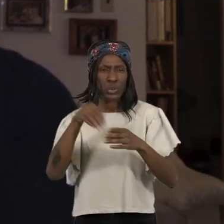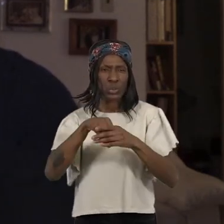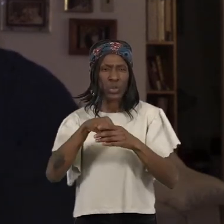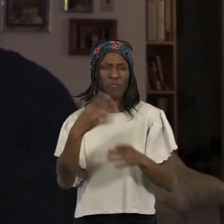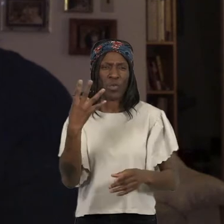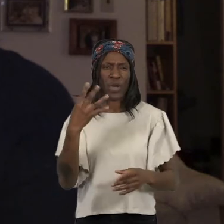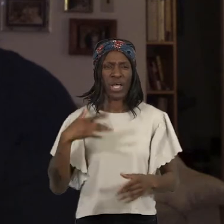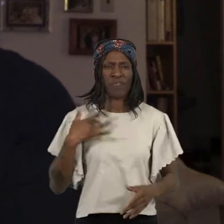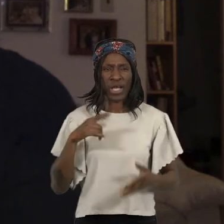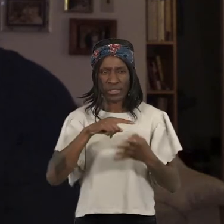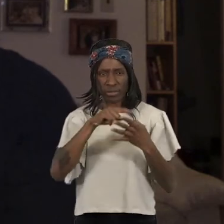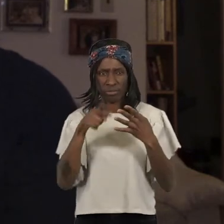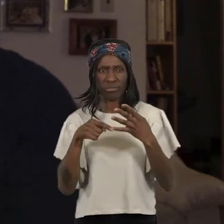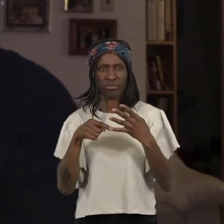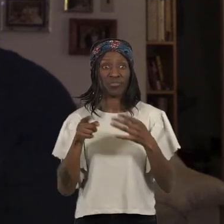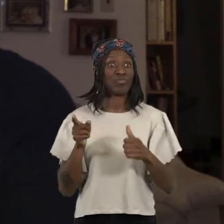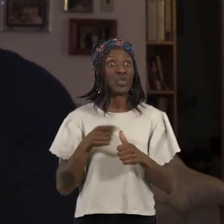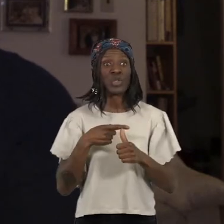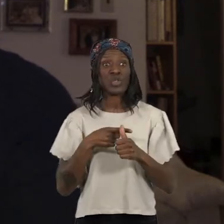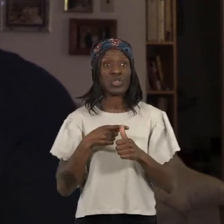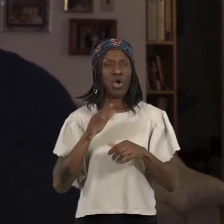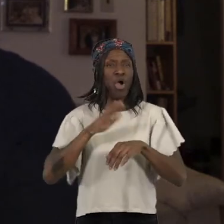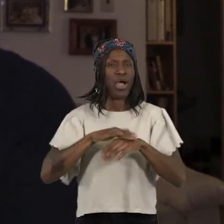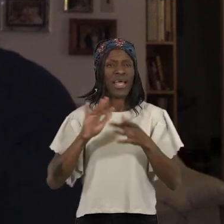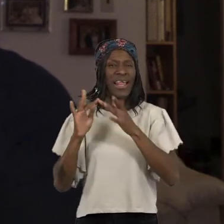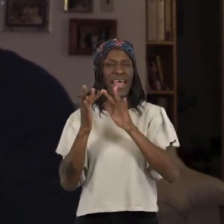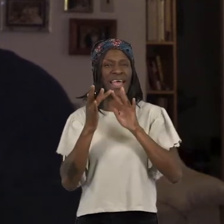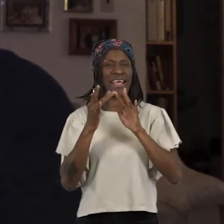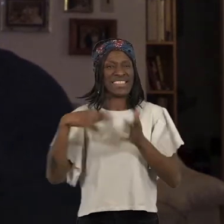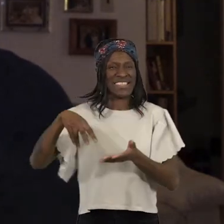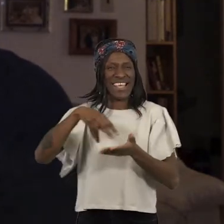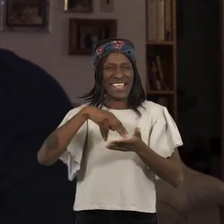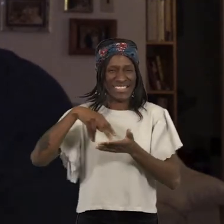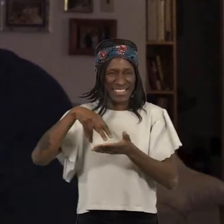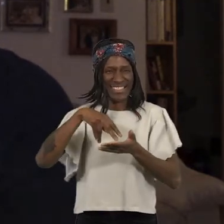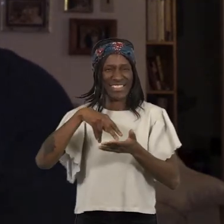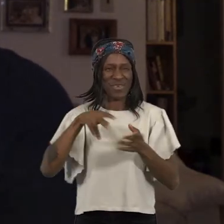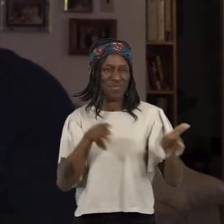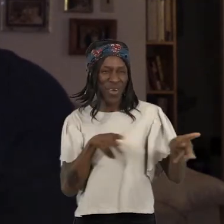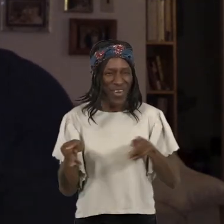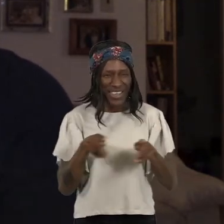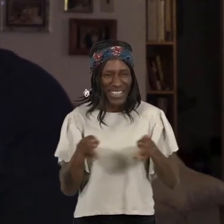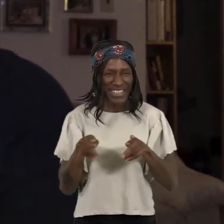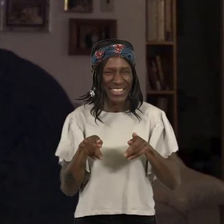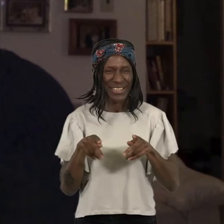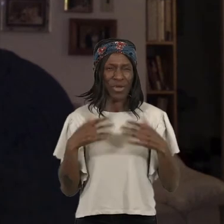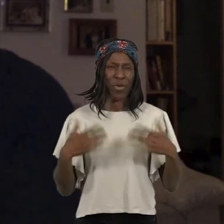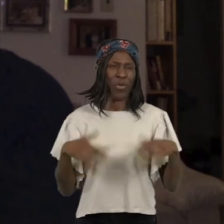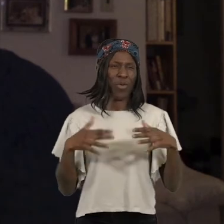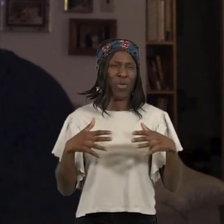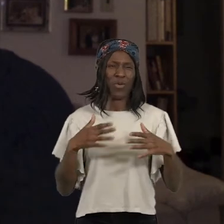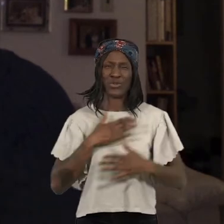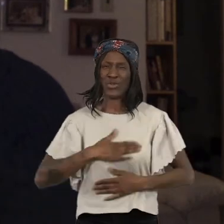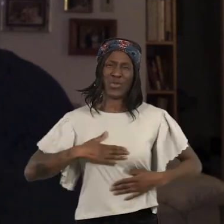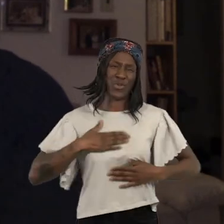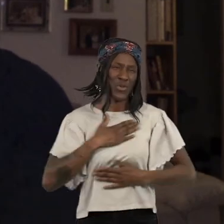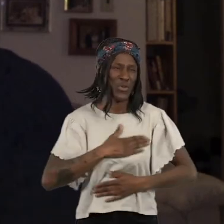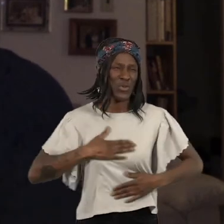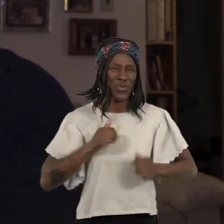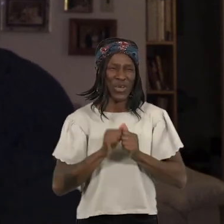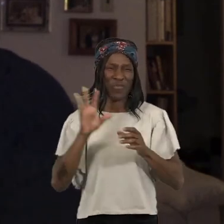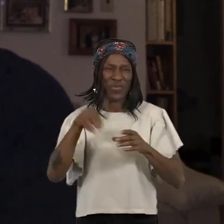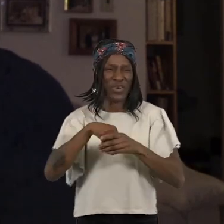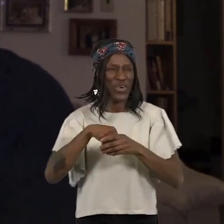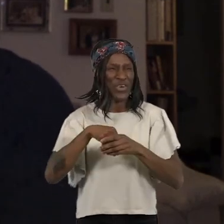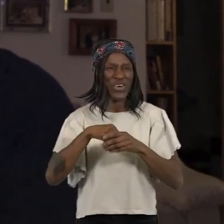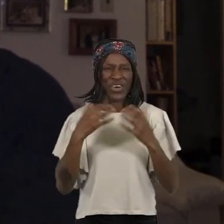including four events, culminating in our first ever online dance party, which was a hit with both our participants